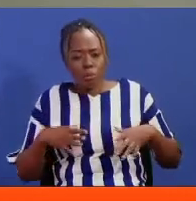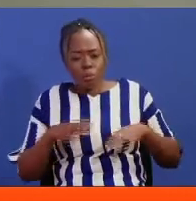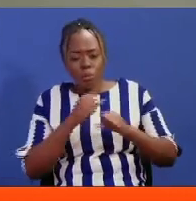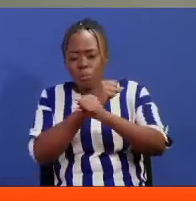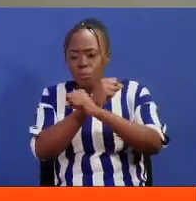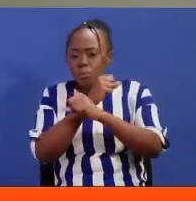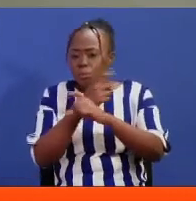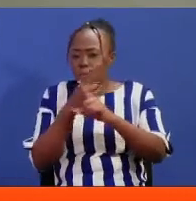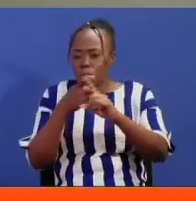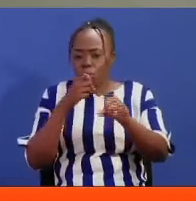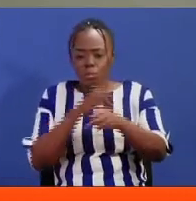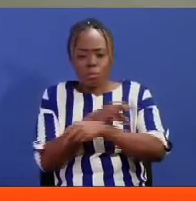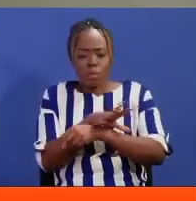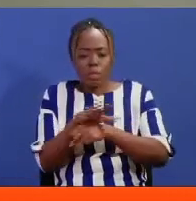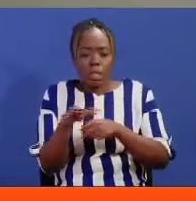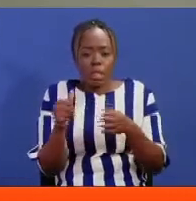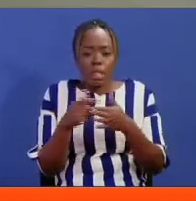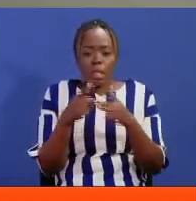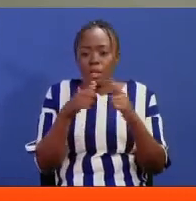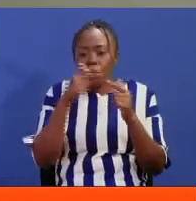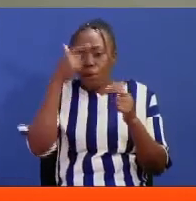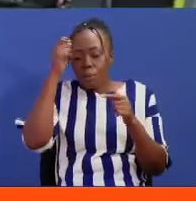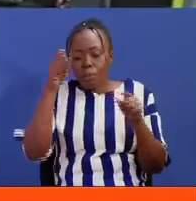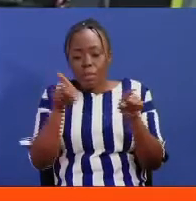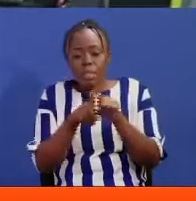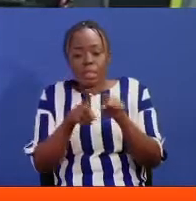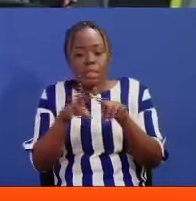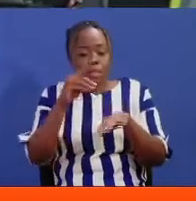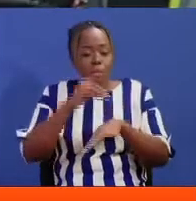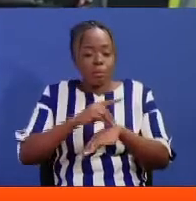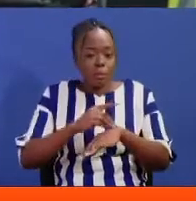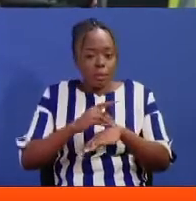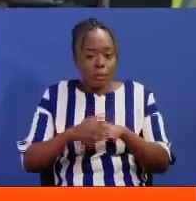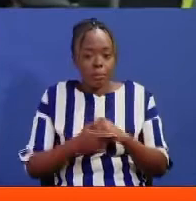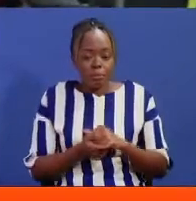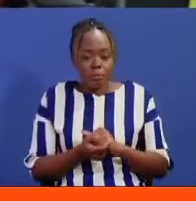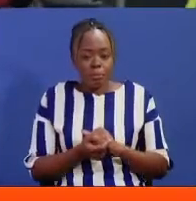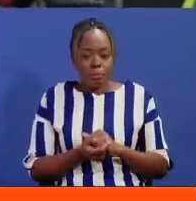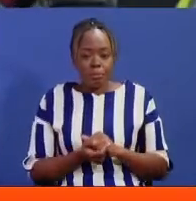from the disease because they were being infected that same day.